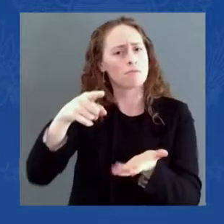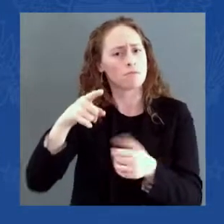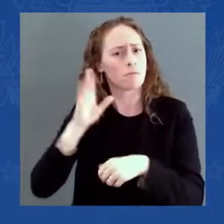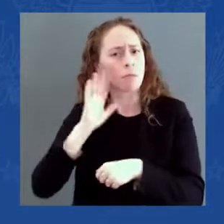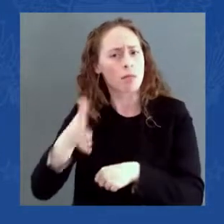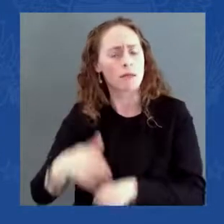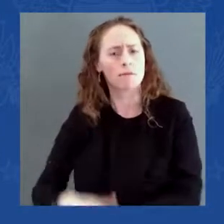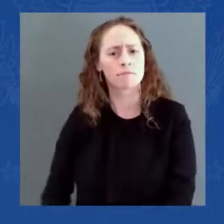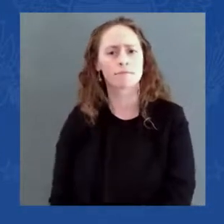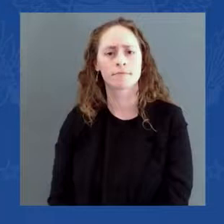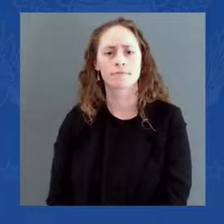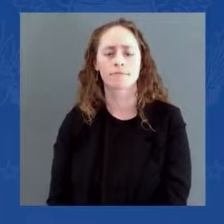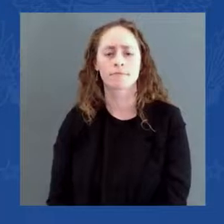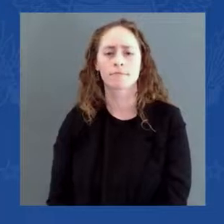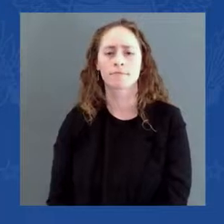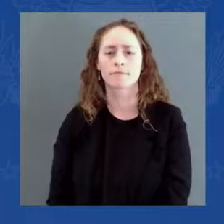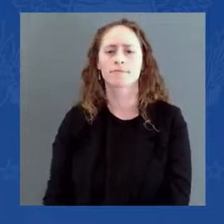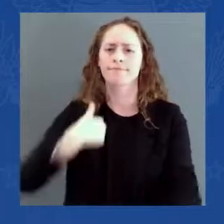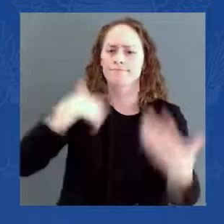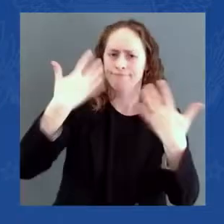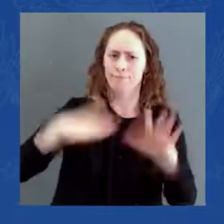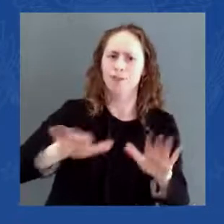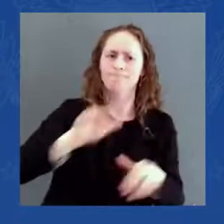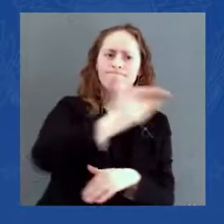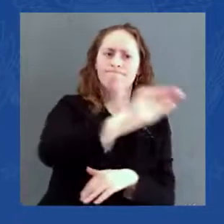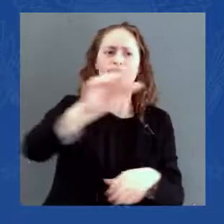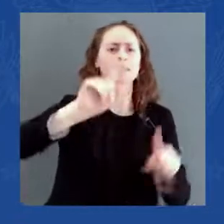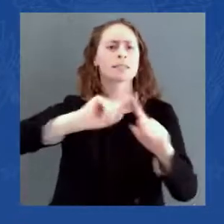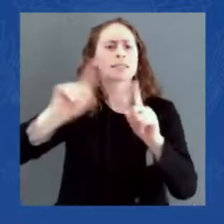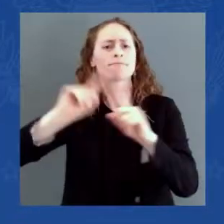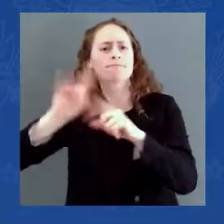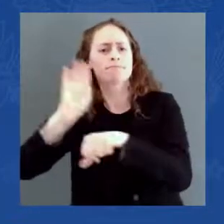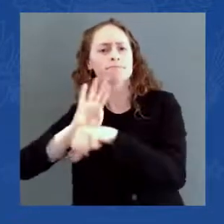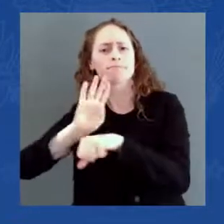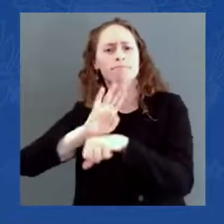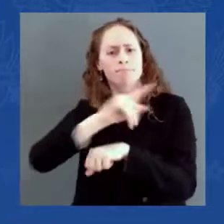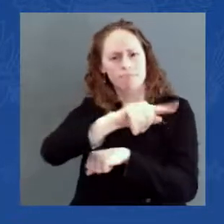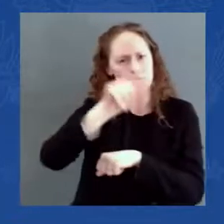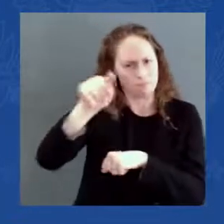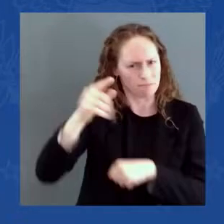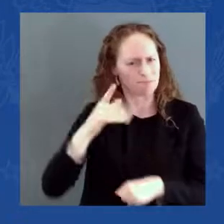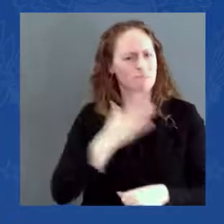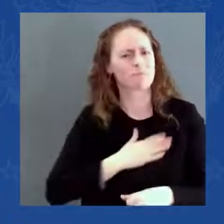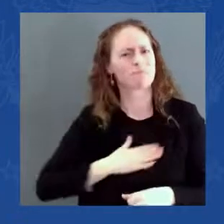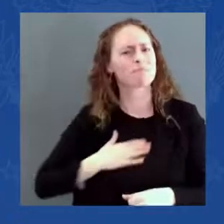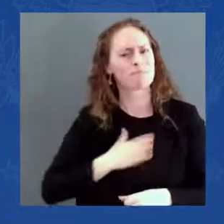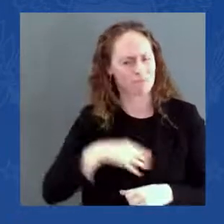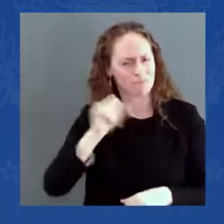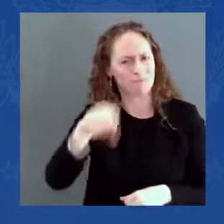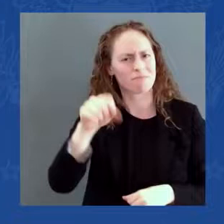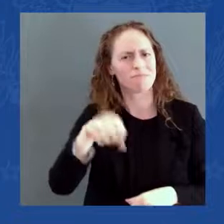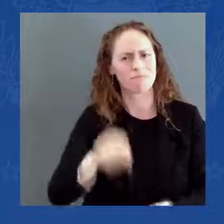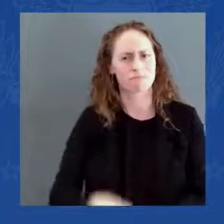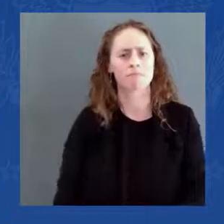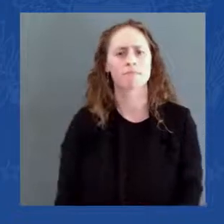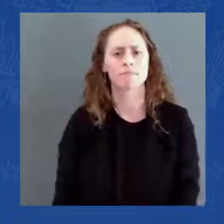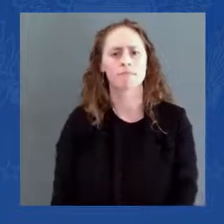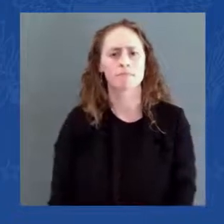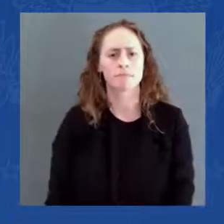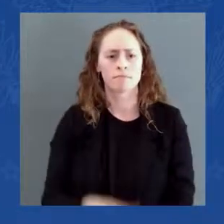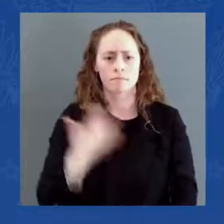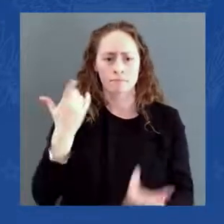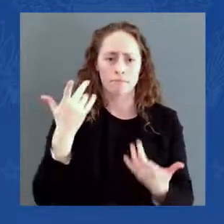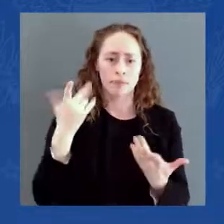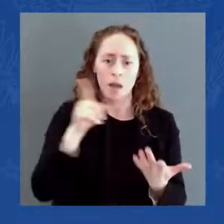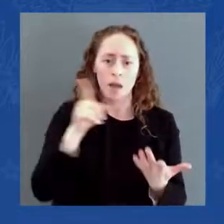choose between a paycheck and getting additional protection for a booster shot. Now, I want to reiterate, Dr. Fauci and Dr. Collins believe if you're